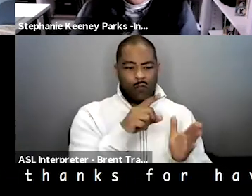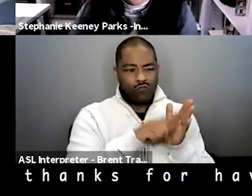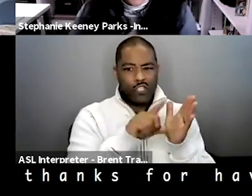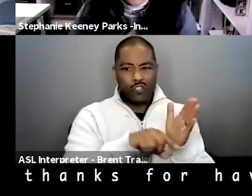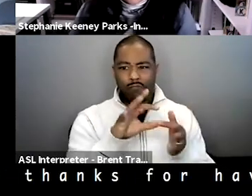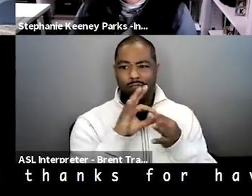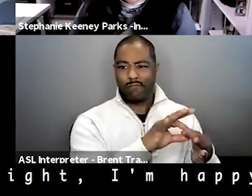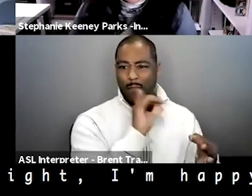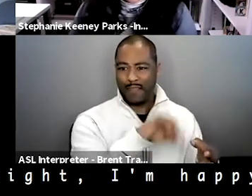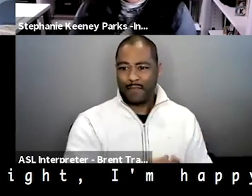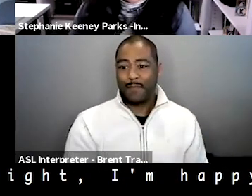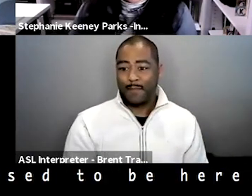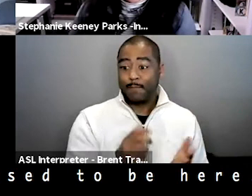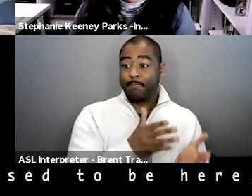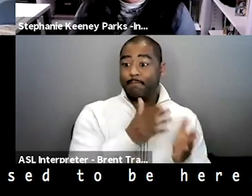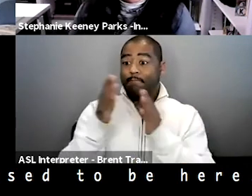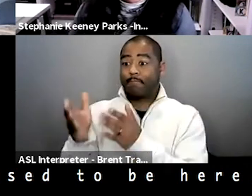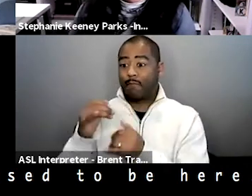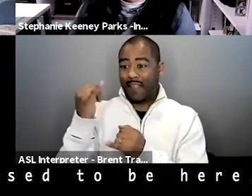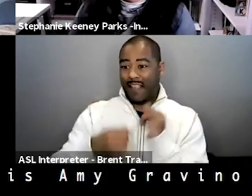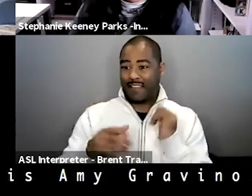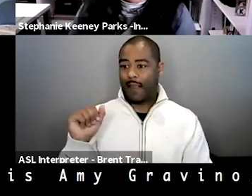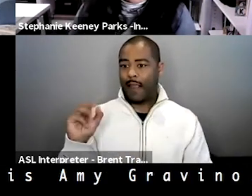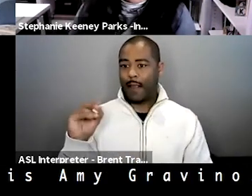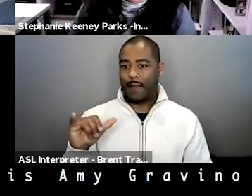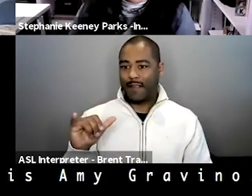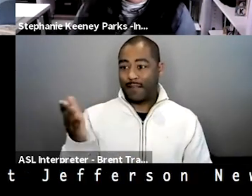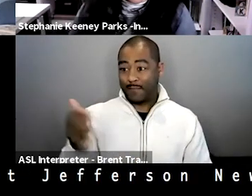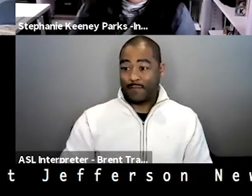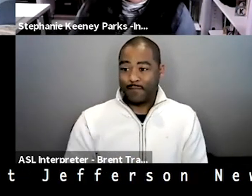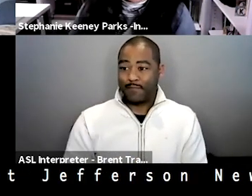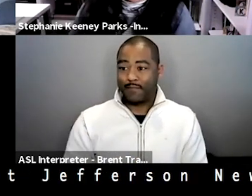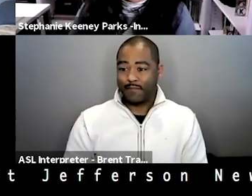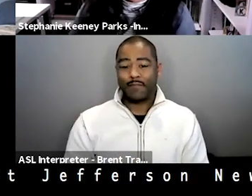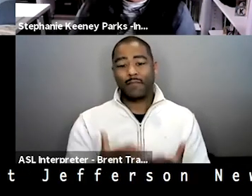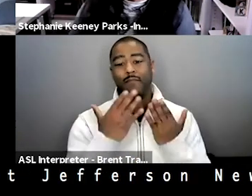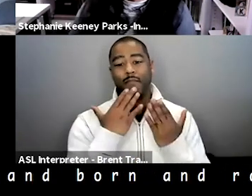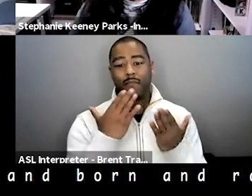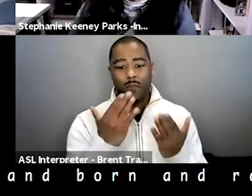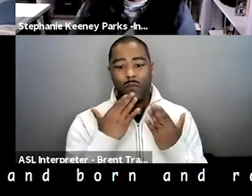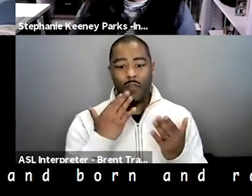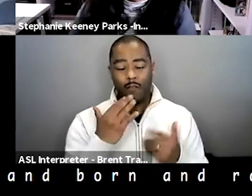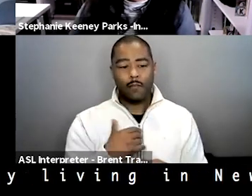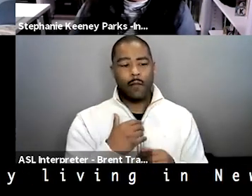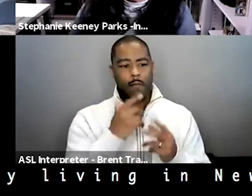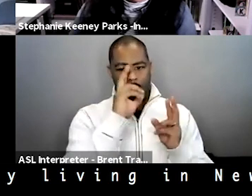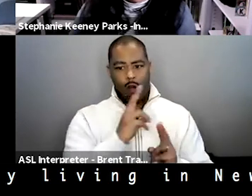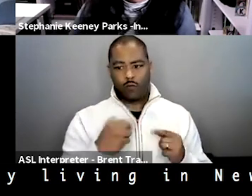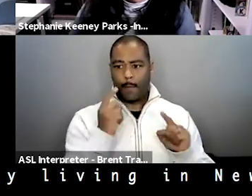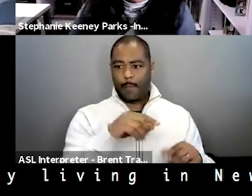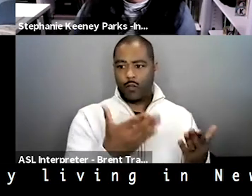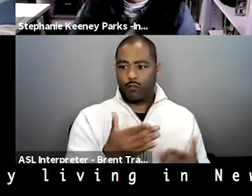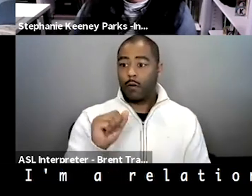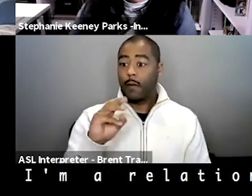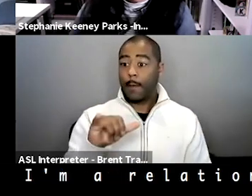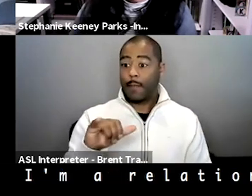not least, Amy. Thank you. Thank you so much. And thanks for having me here tonight. I'm very happy and pleased to be here. My name's Amy Gravino. I am